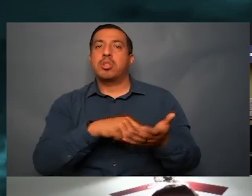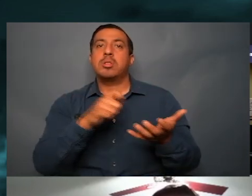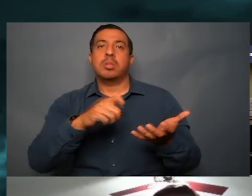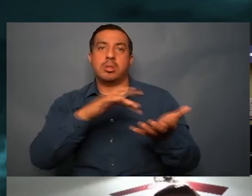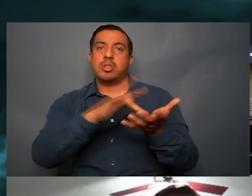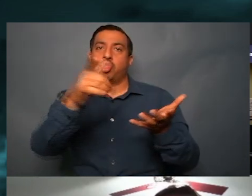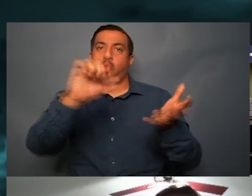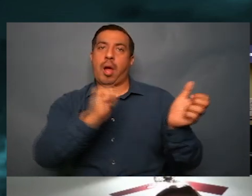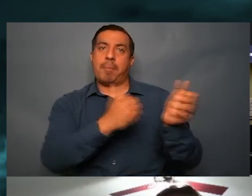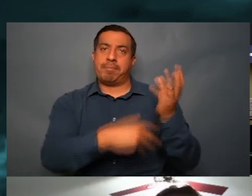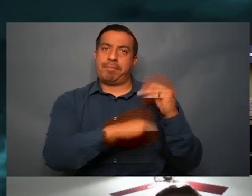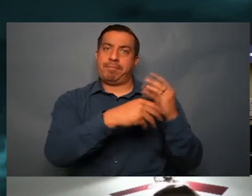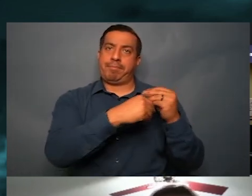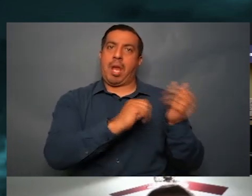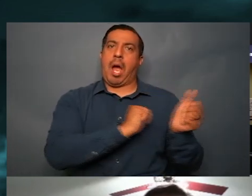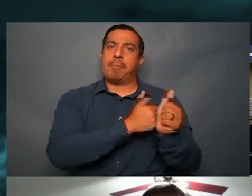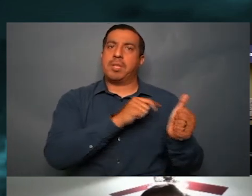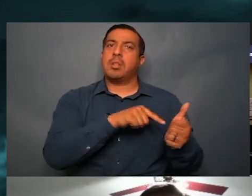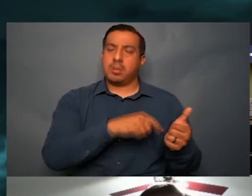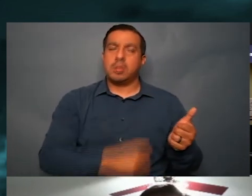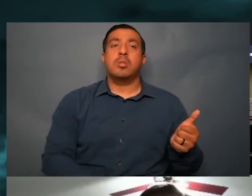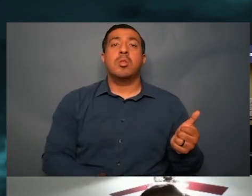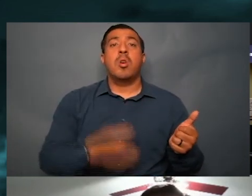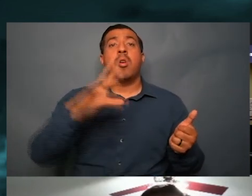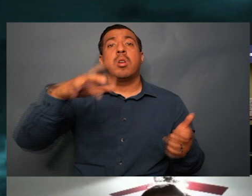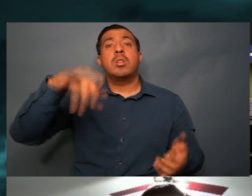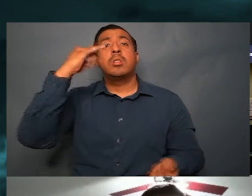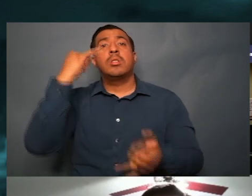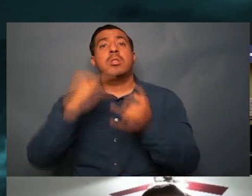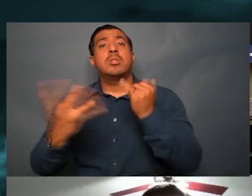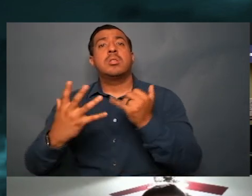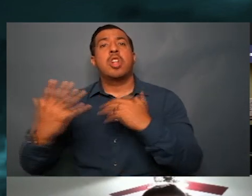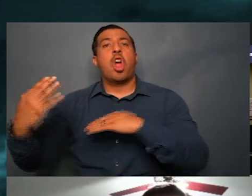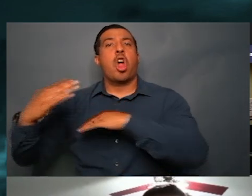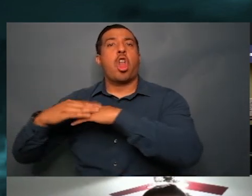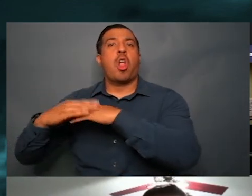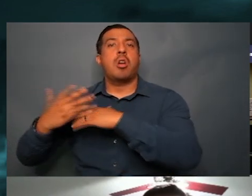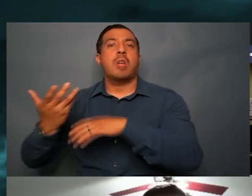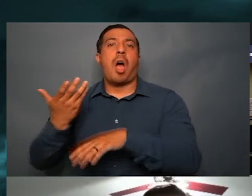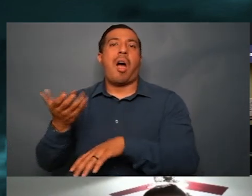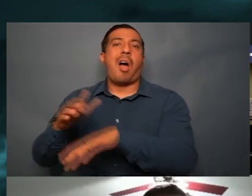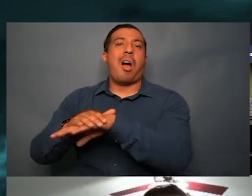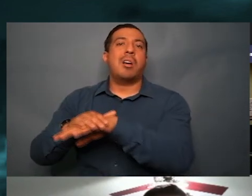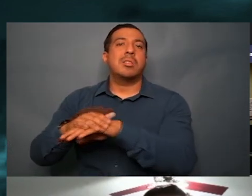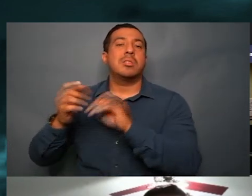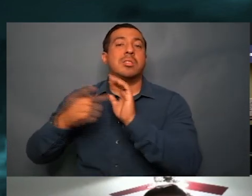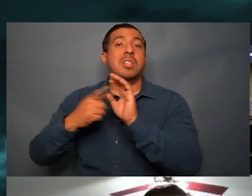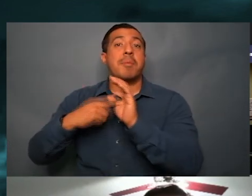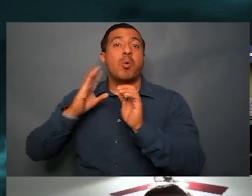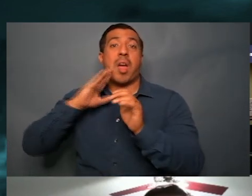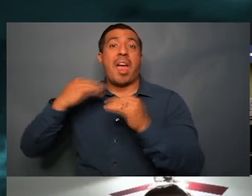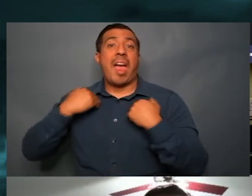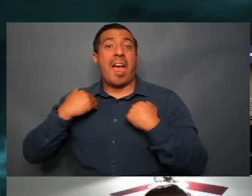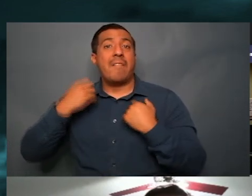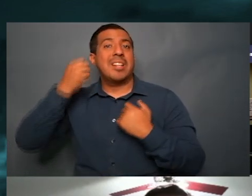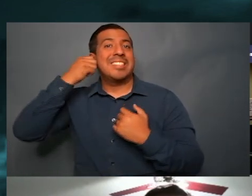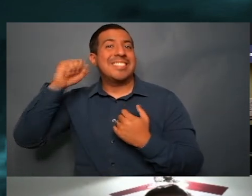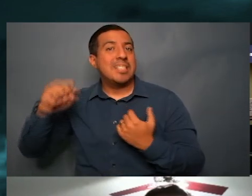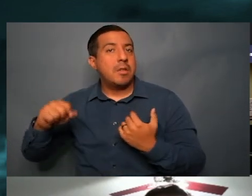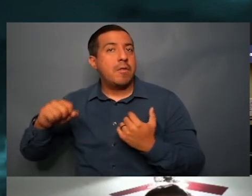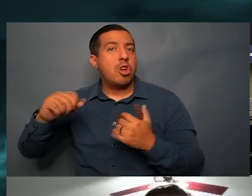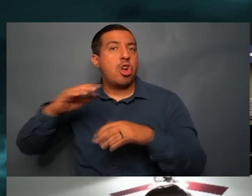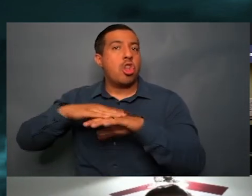that. And then lastly, turn your alerts back on. A lot of times we get these silver alerts or amber alerts, and we've turned those off